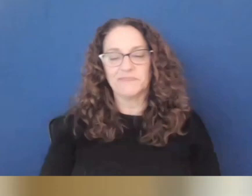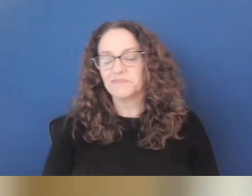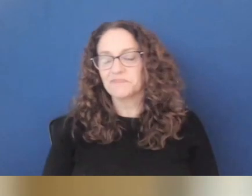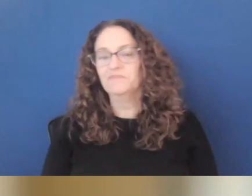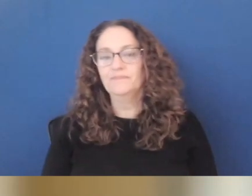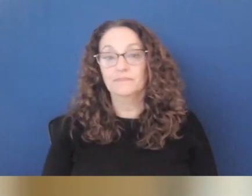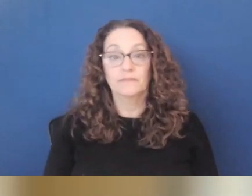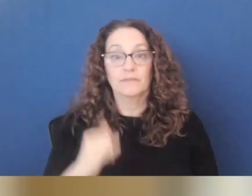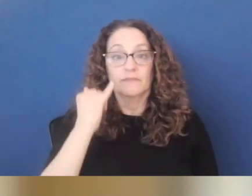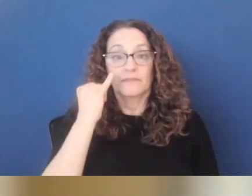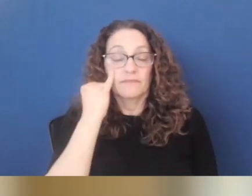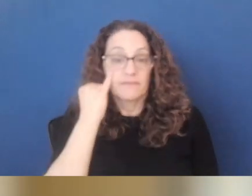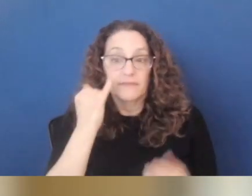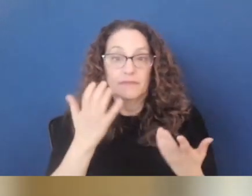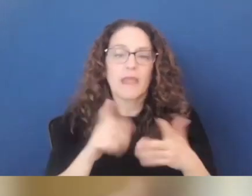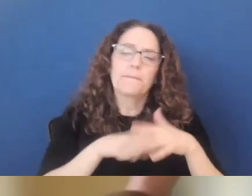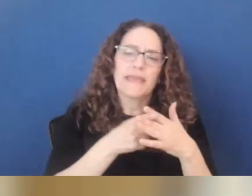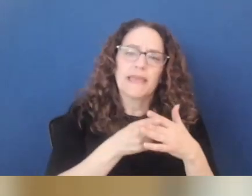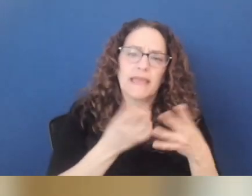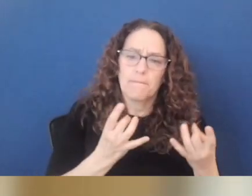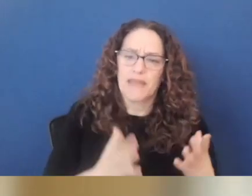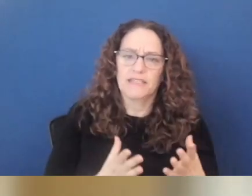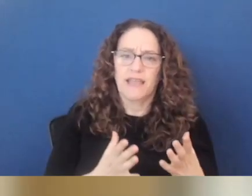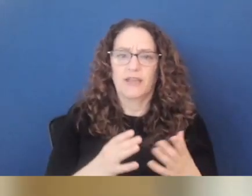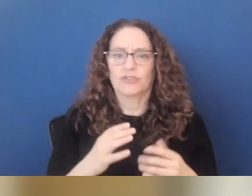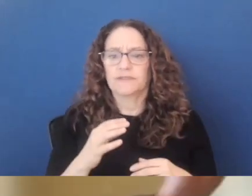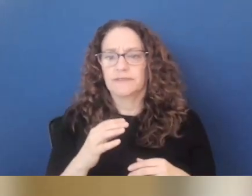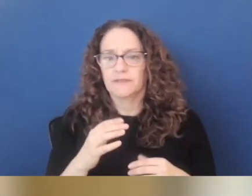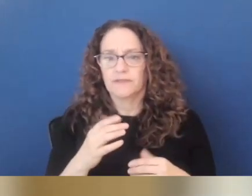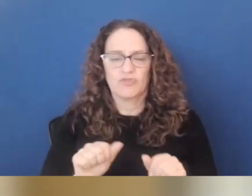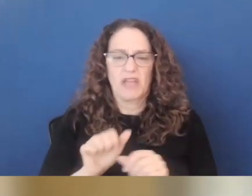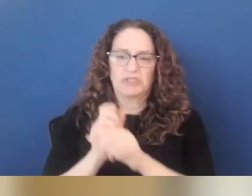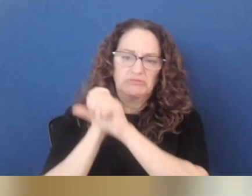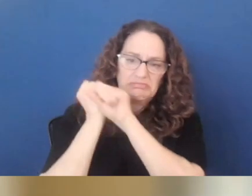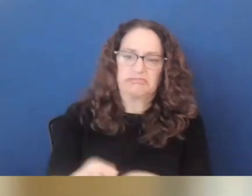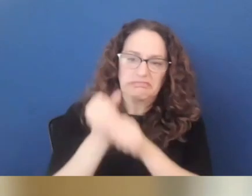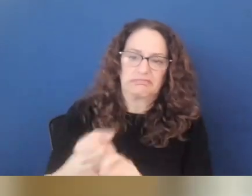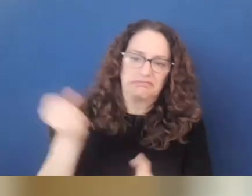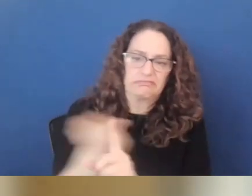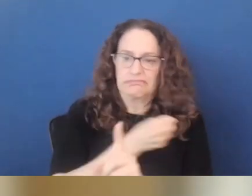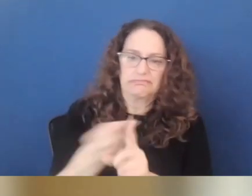too soon, and many beginning meditators think, I'm just going to bash away those thoughts, I'm going to just say no,